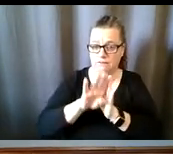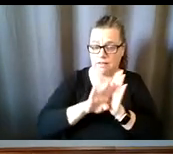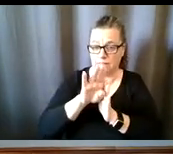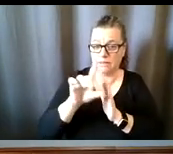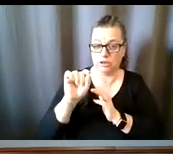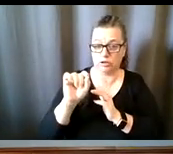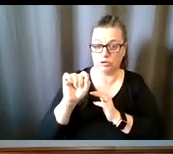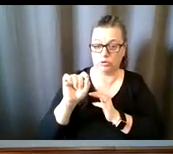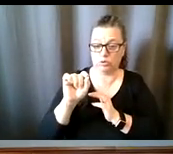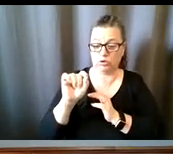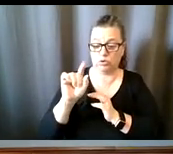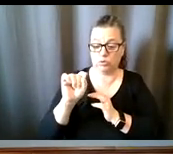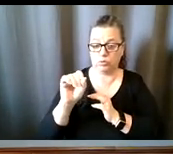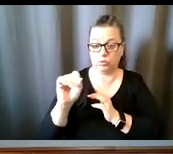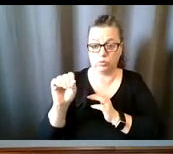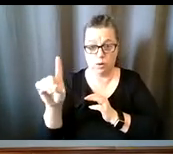2001, 17